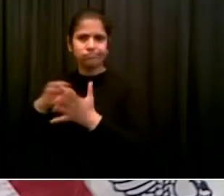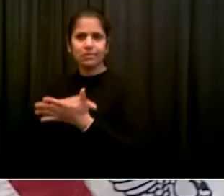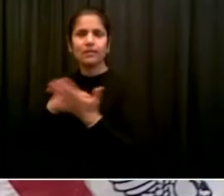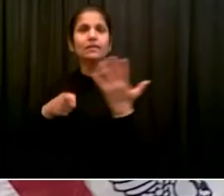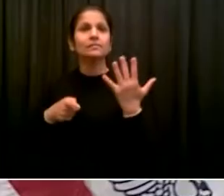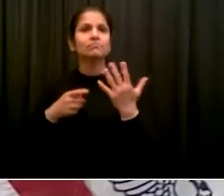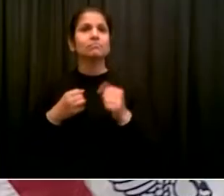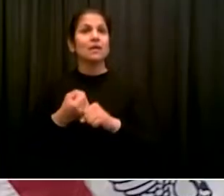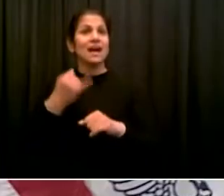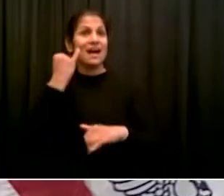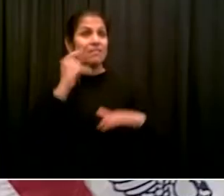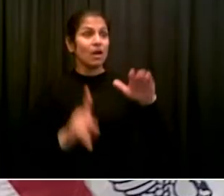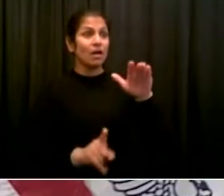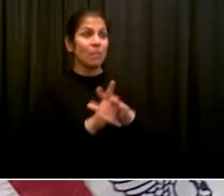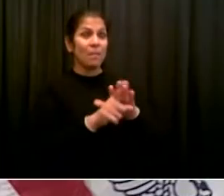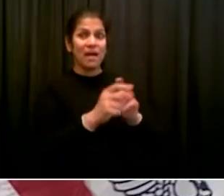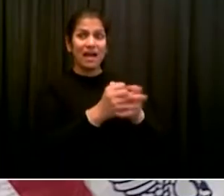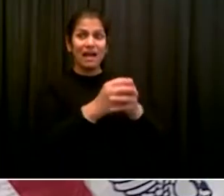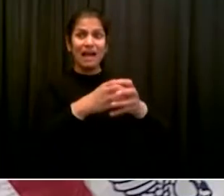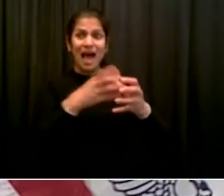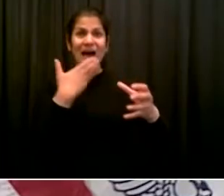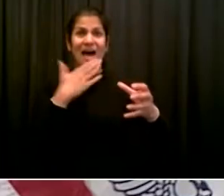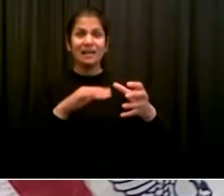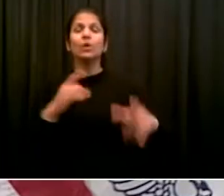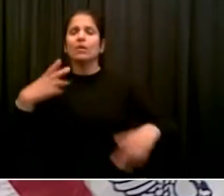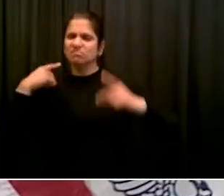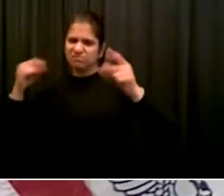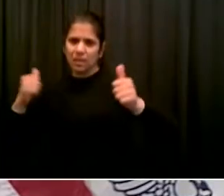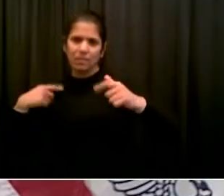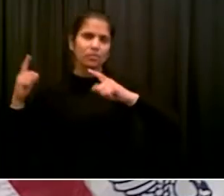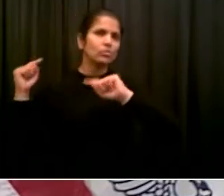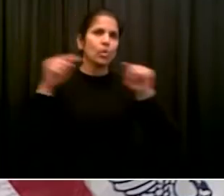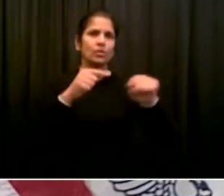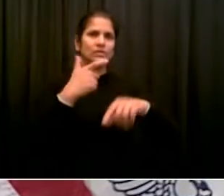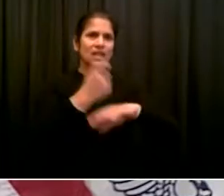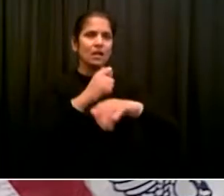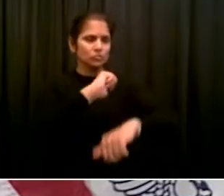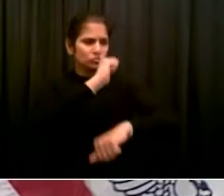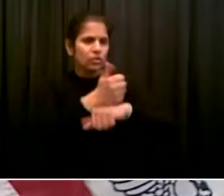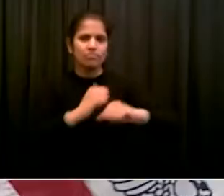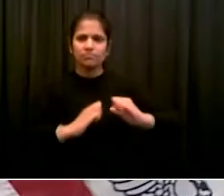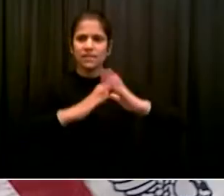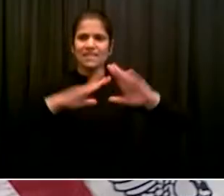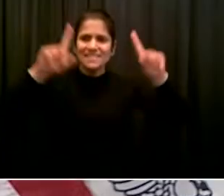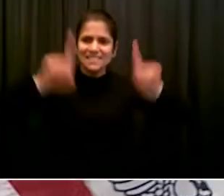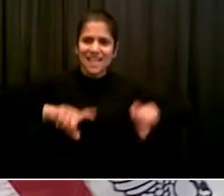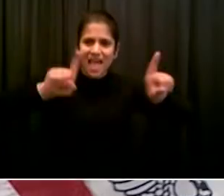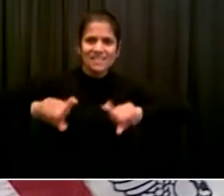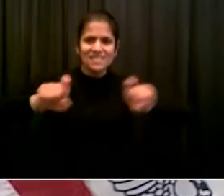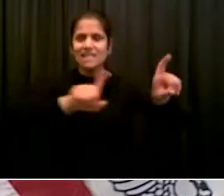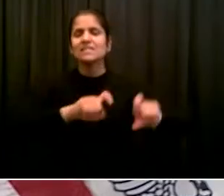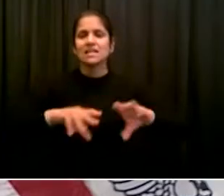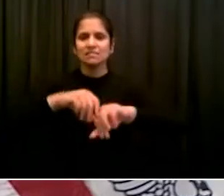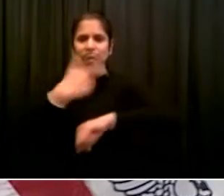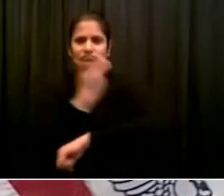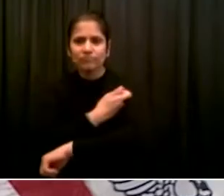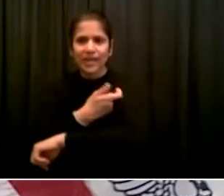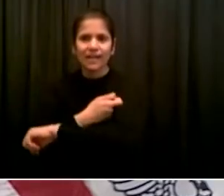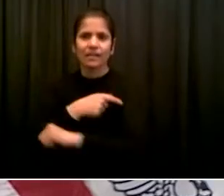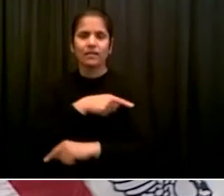effort, we will add additional locations as we get supply. Dr. Choksi, you want to speak to specifically Washington Heights and Inwood?